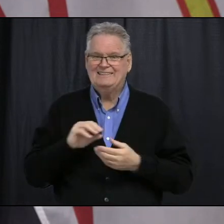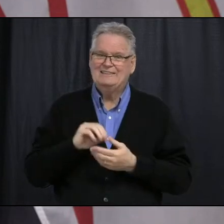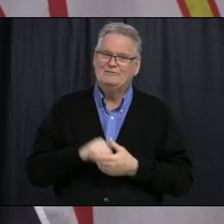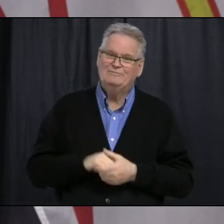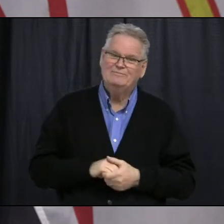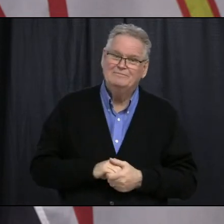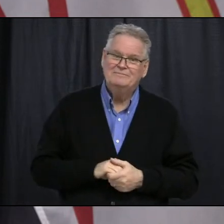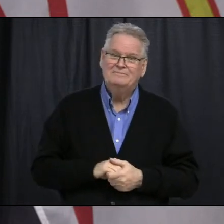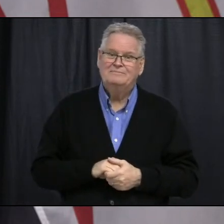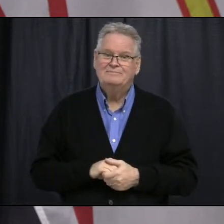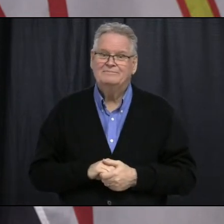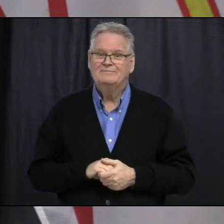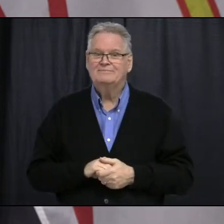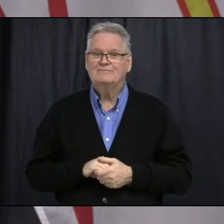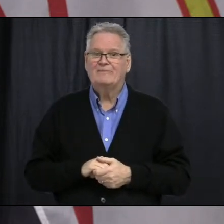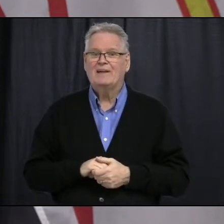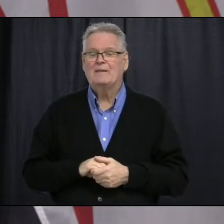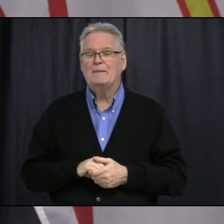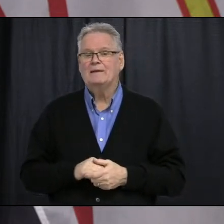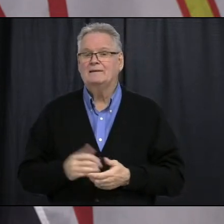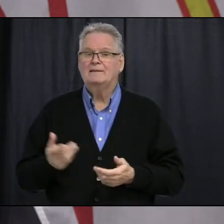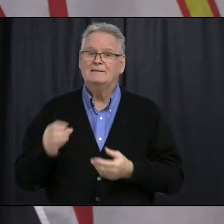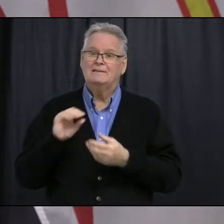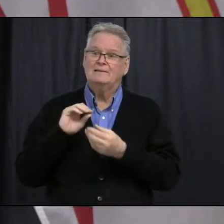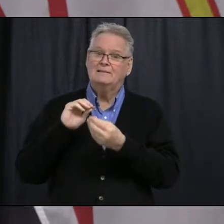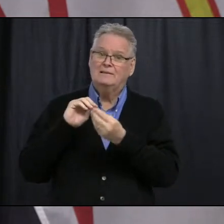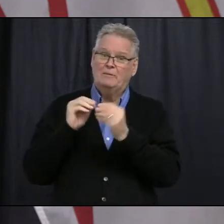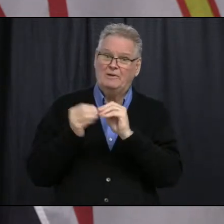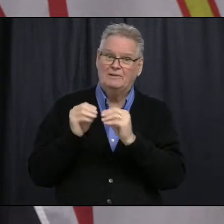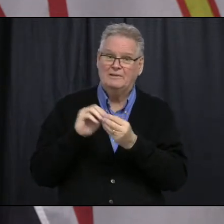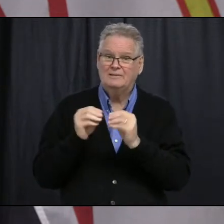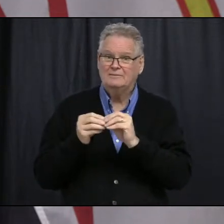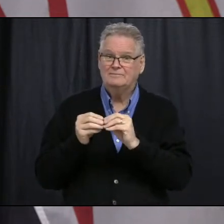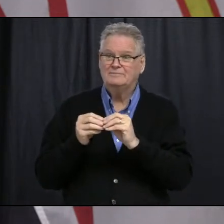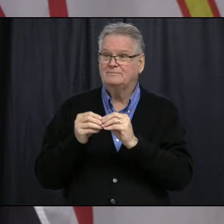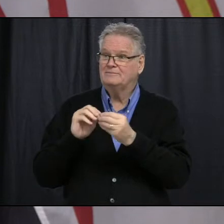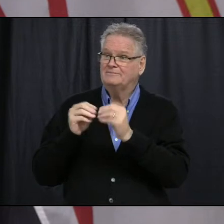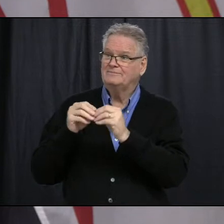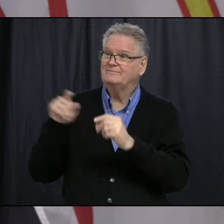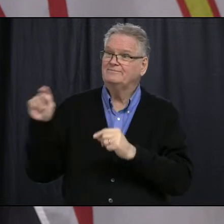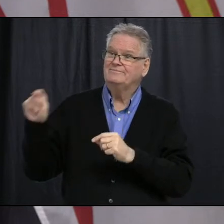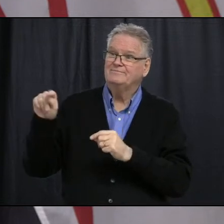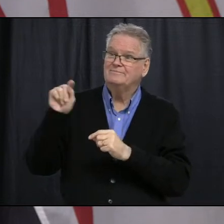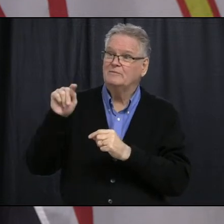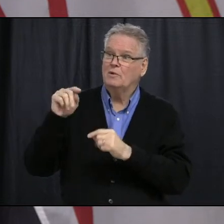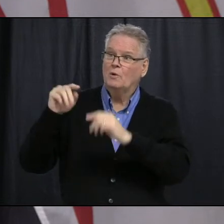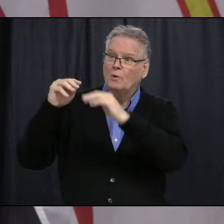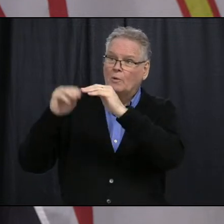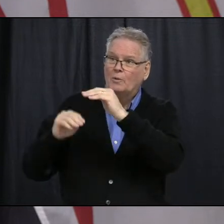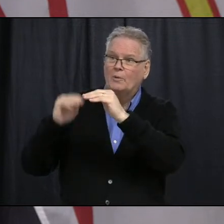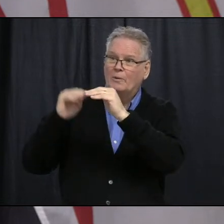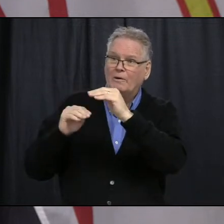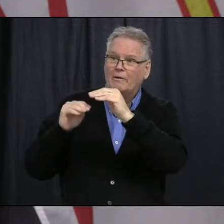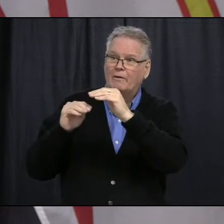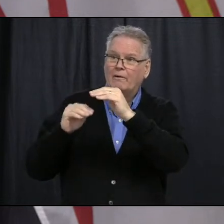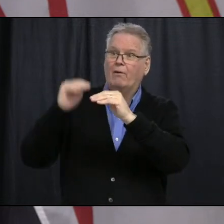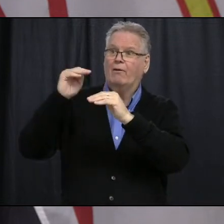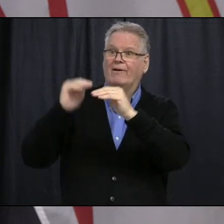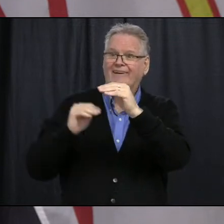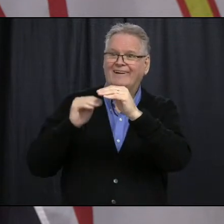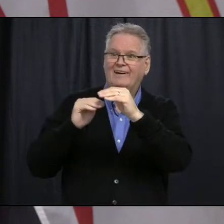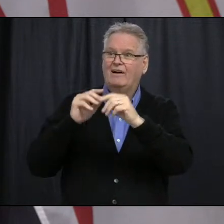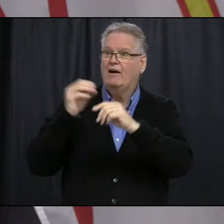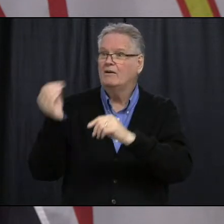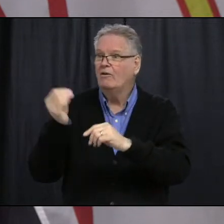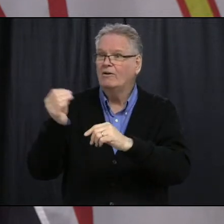one vaccine, and as bigger provinces start to reopen, we don't see a resurgence in cases, that bodes very well.